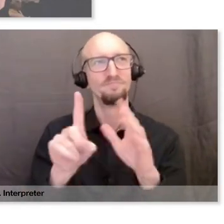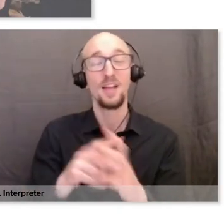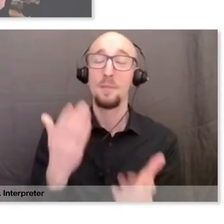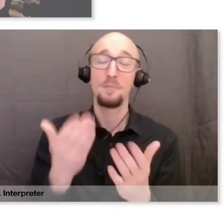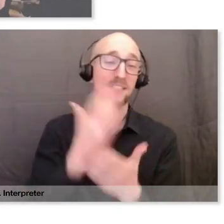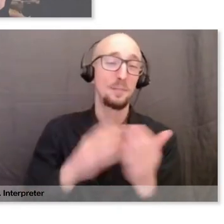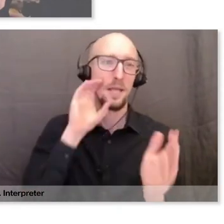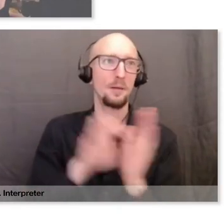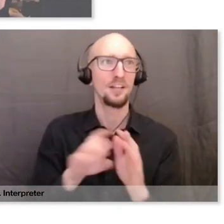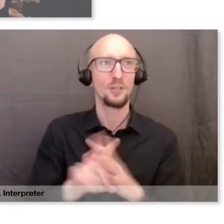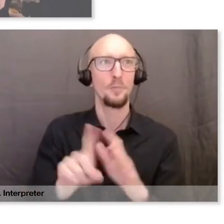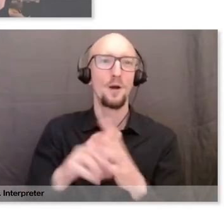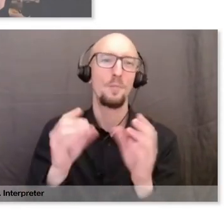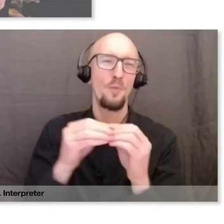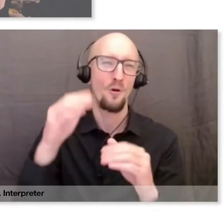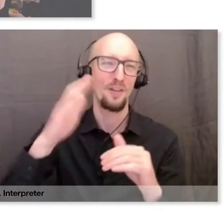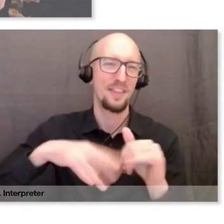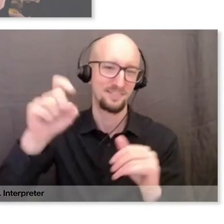become not just